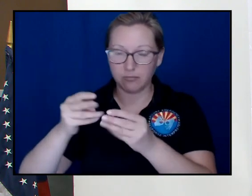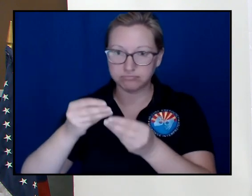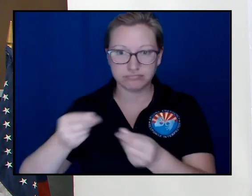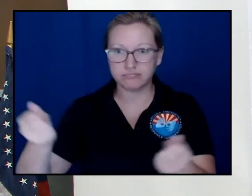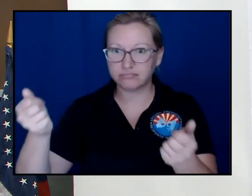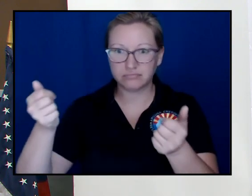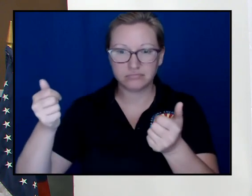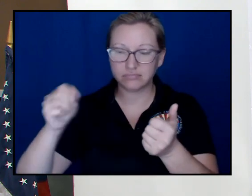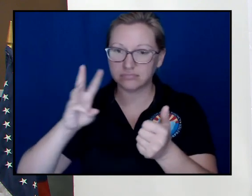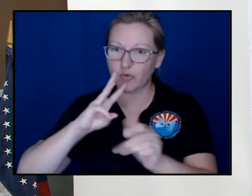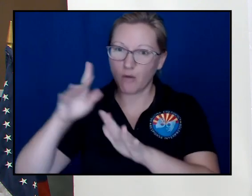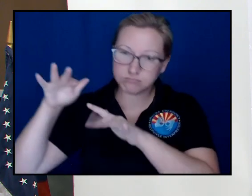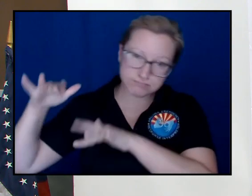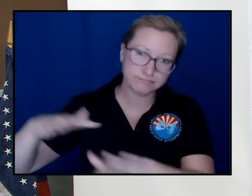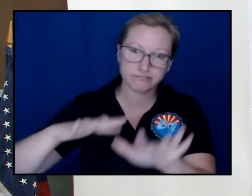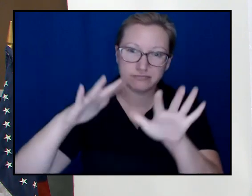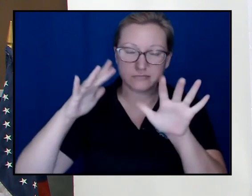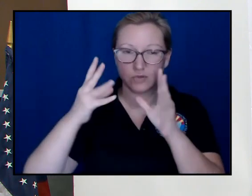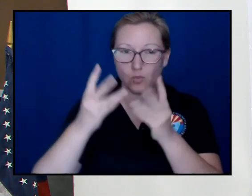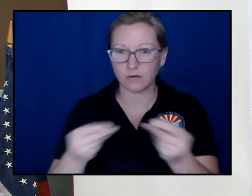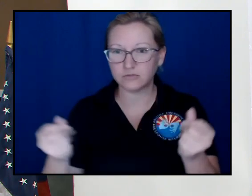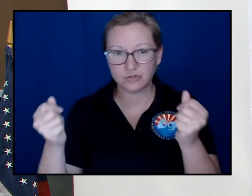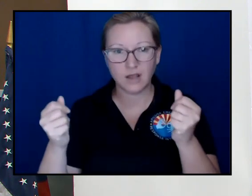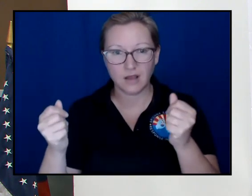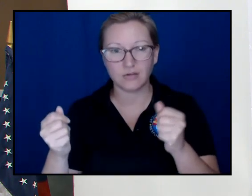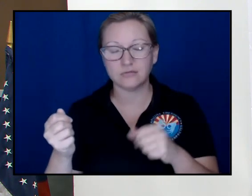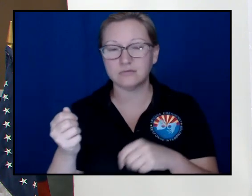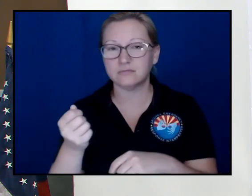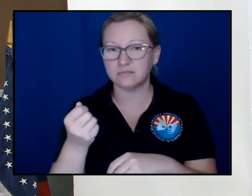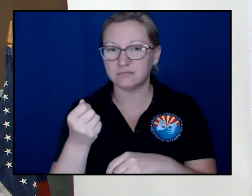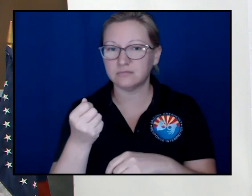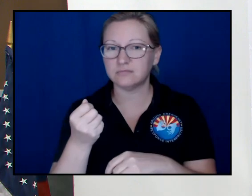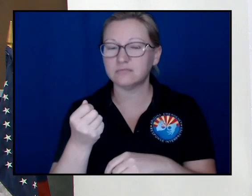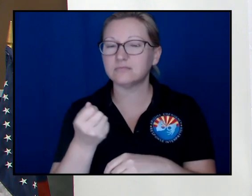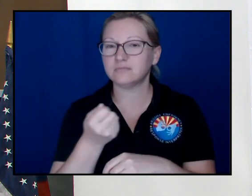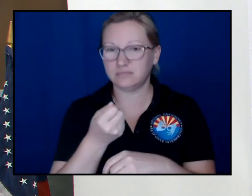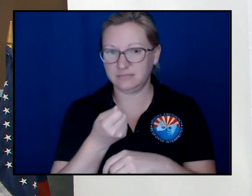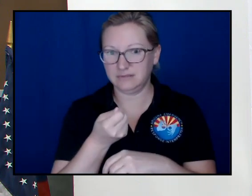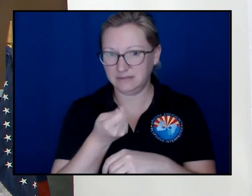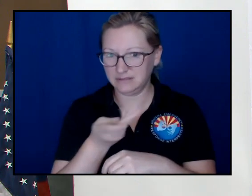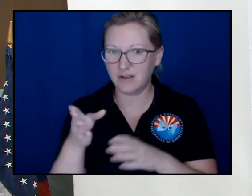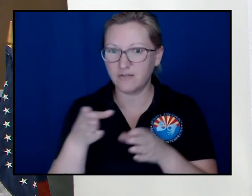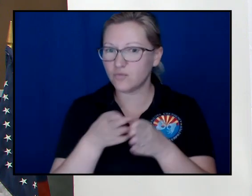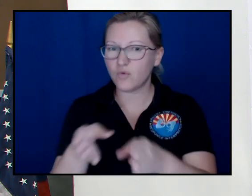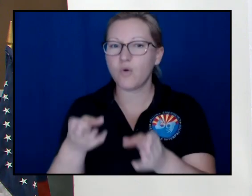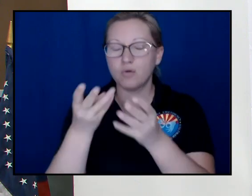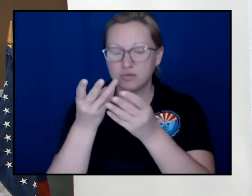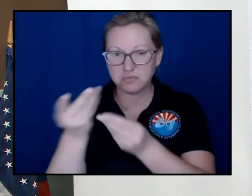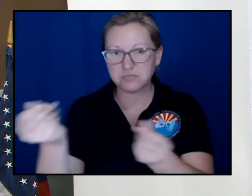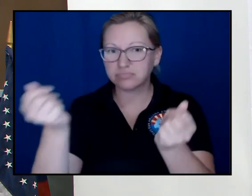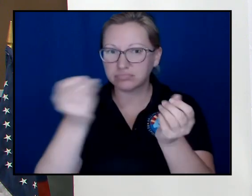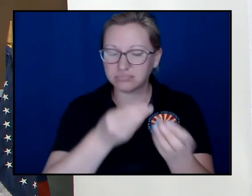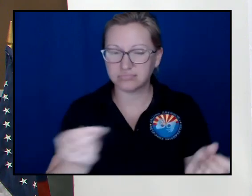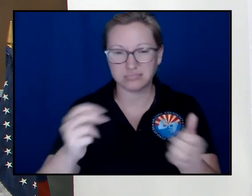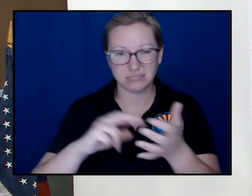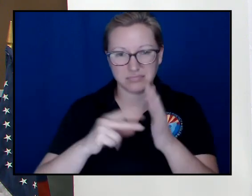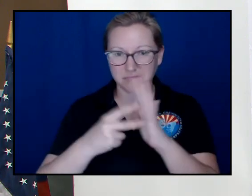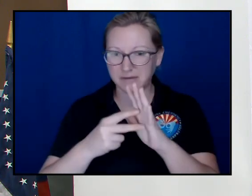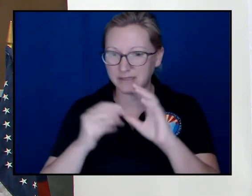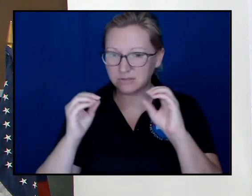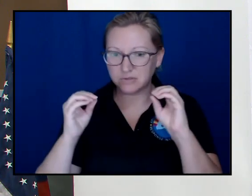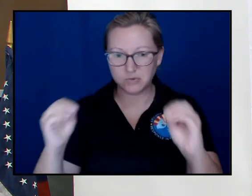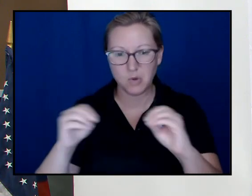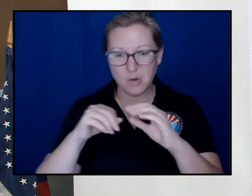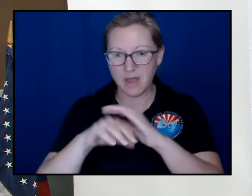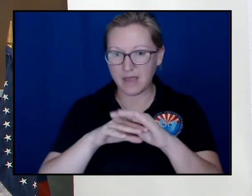up. Several culverts got washed out, and then also blocked access to some of the community members within